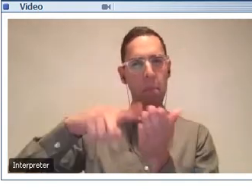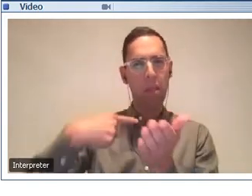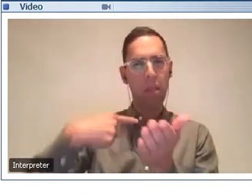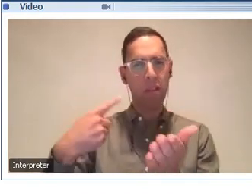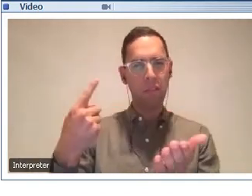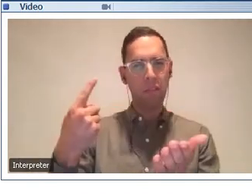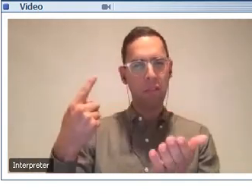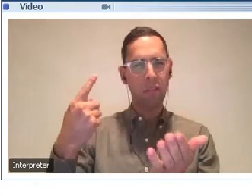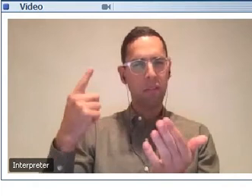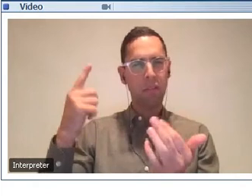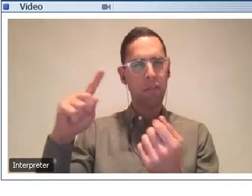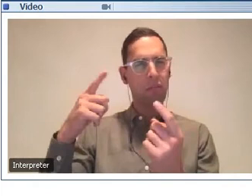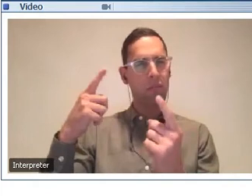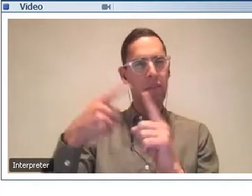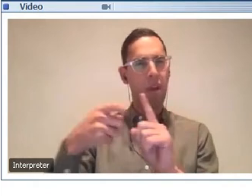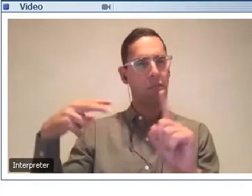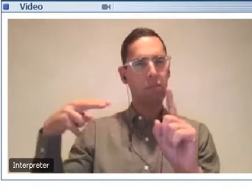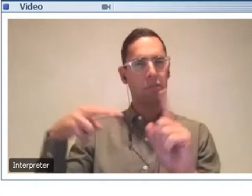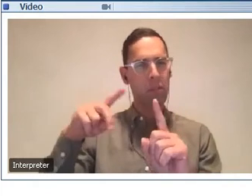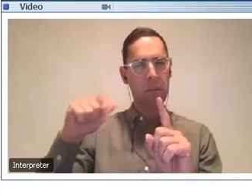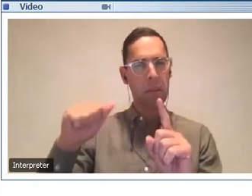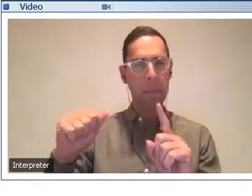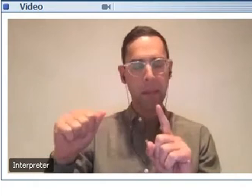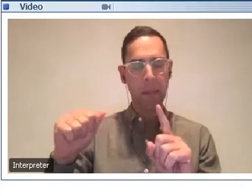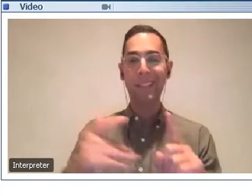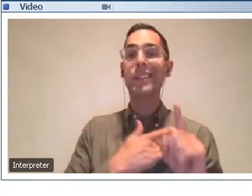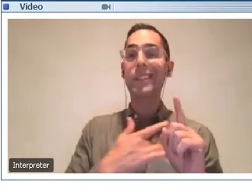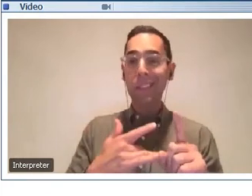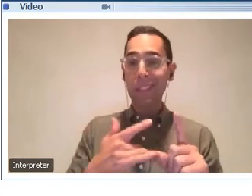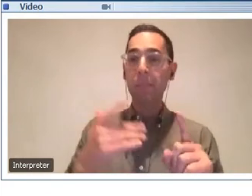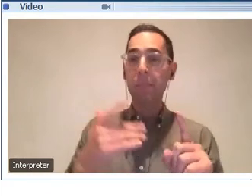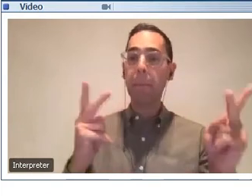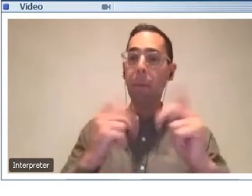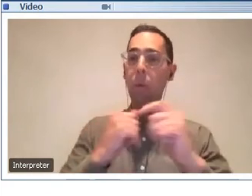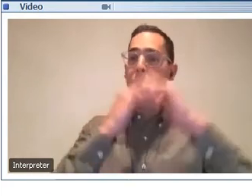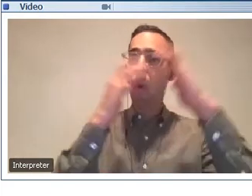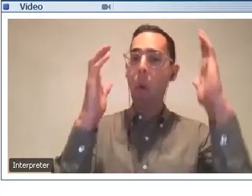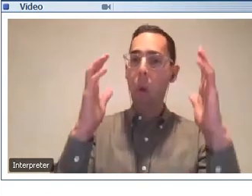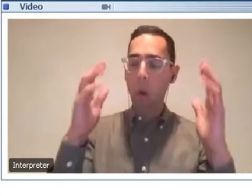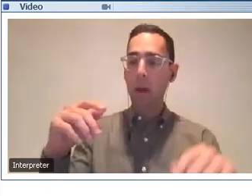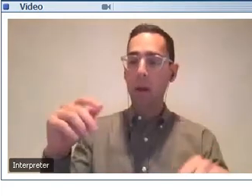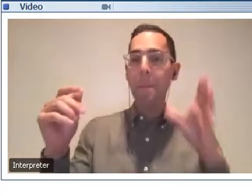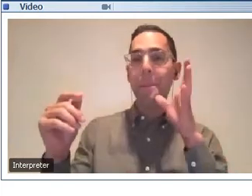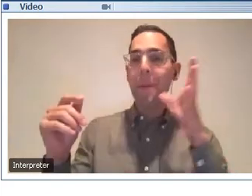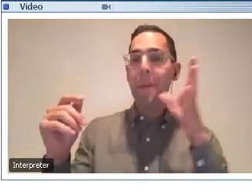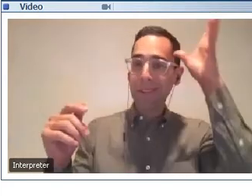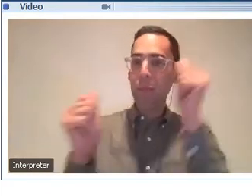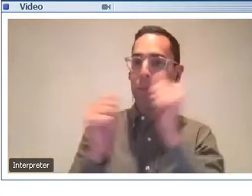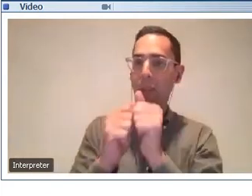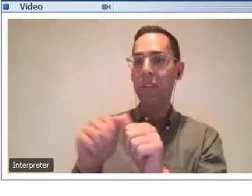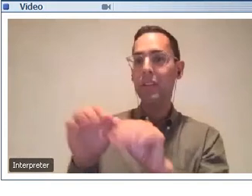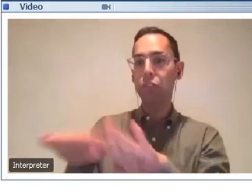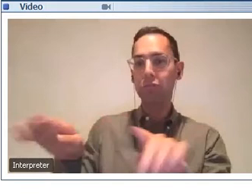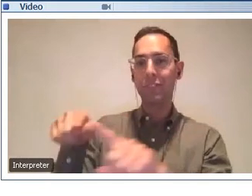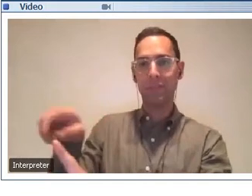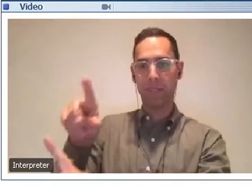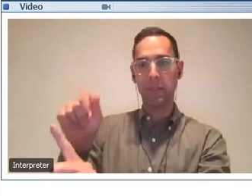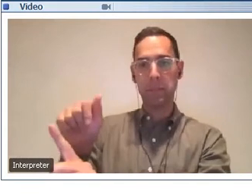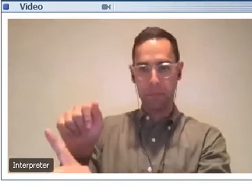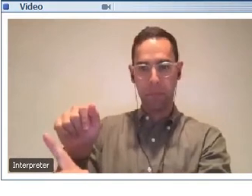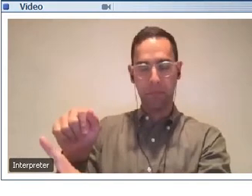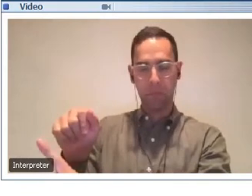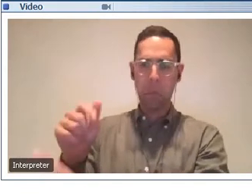with disabilities. Certainly that was my early experience with paid leave and important to my family.